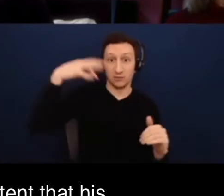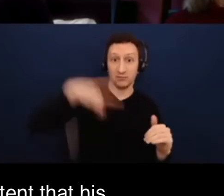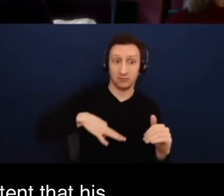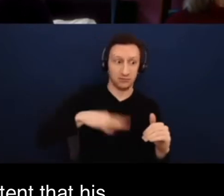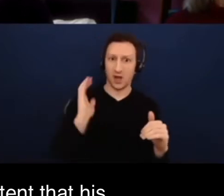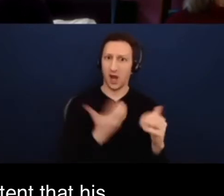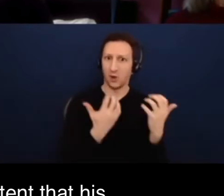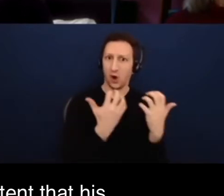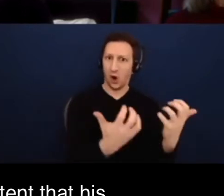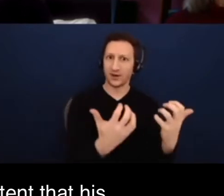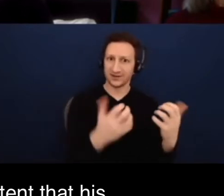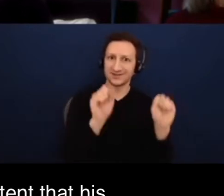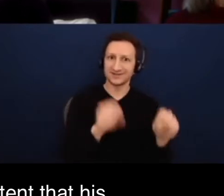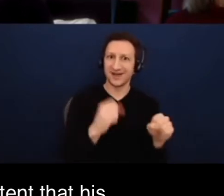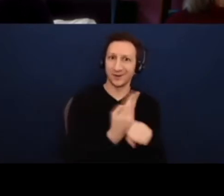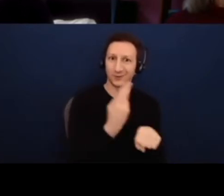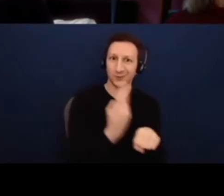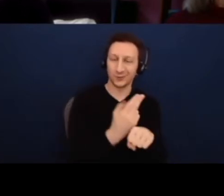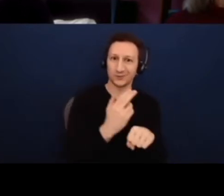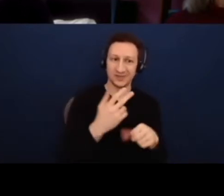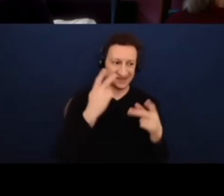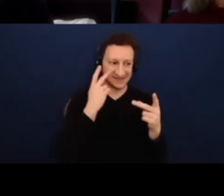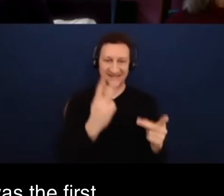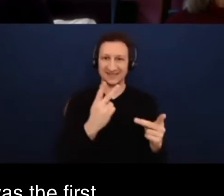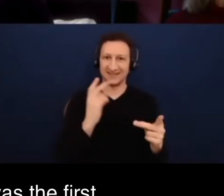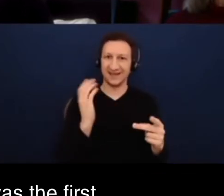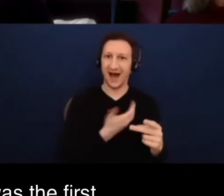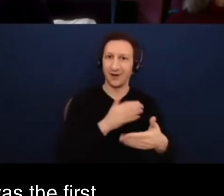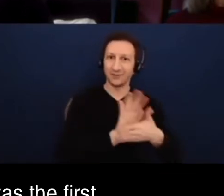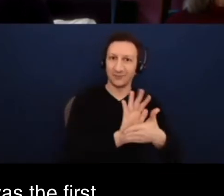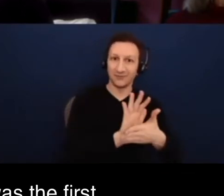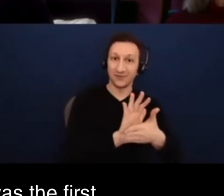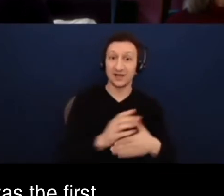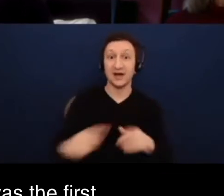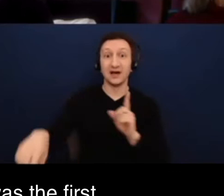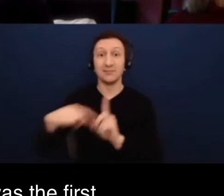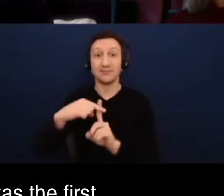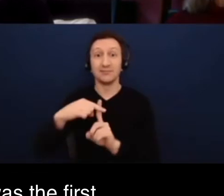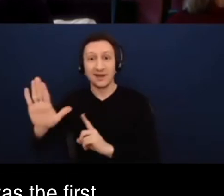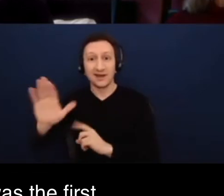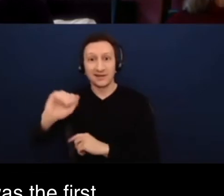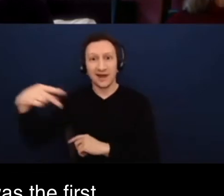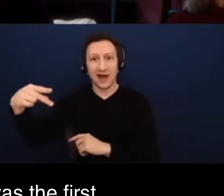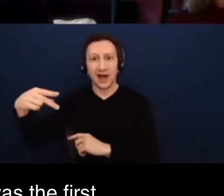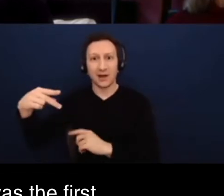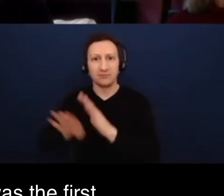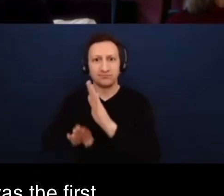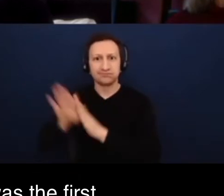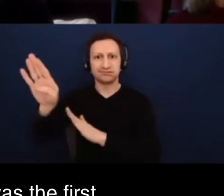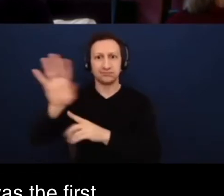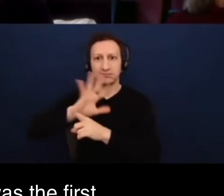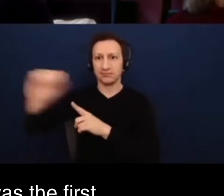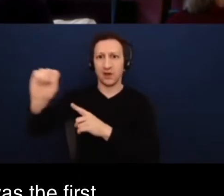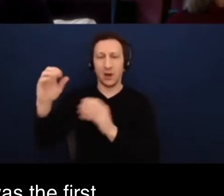subscriber base could access. So it really worked for both of us. And it was the first step in myself